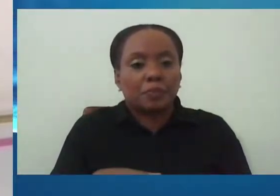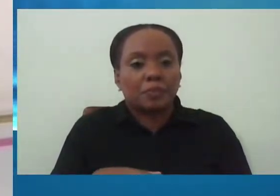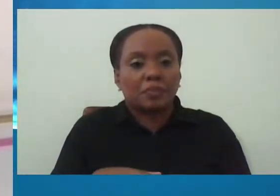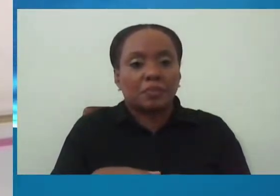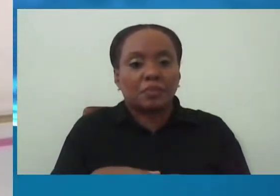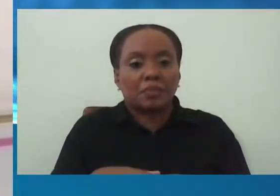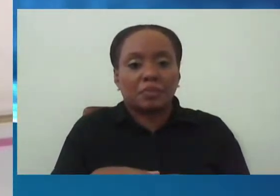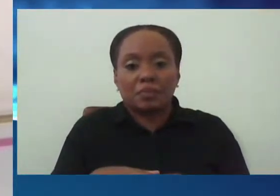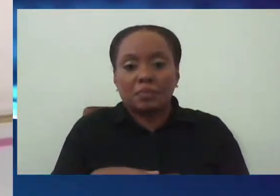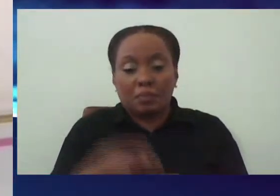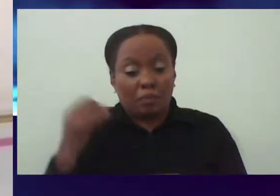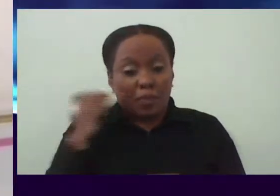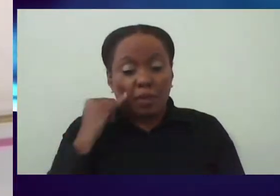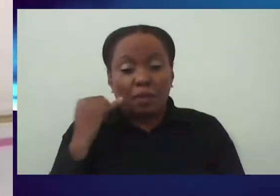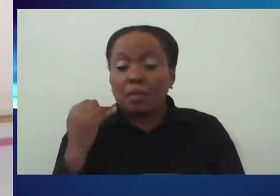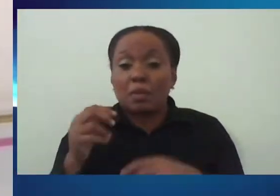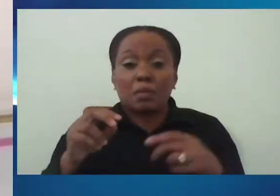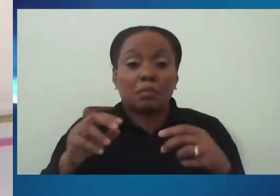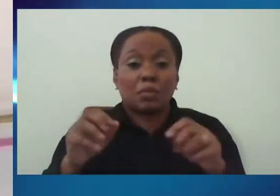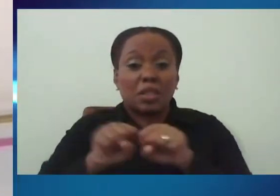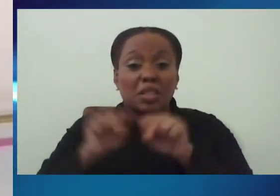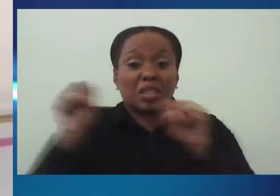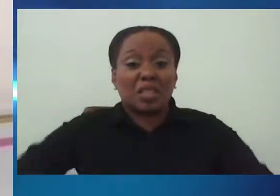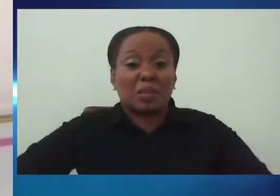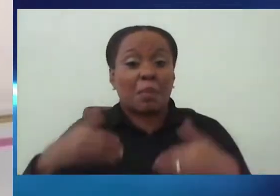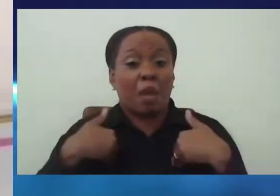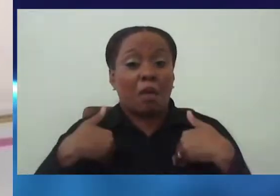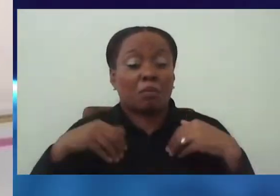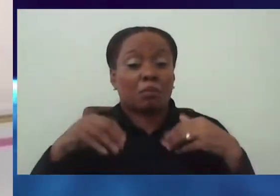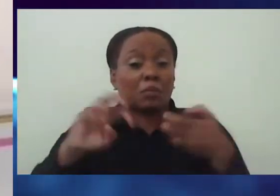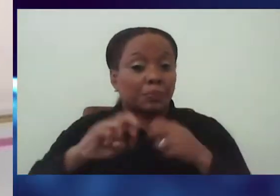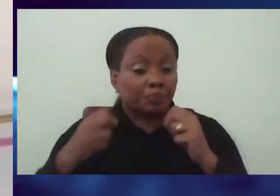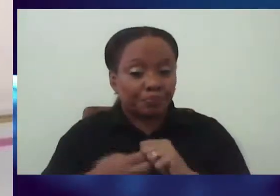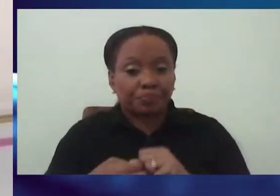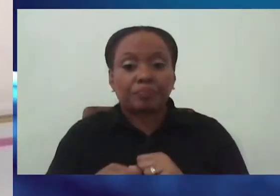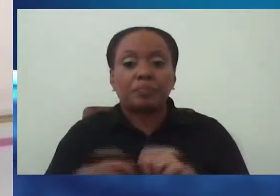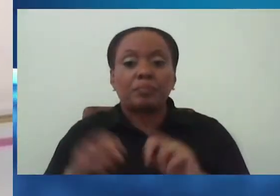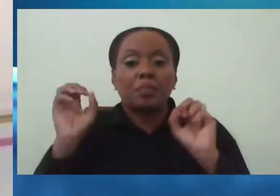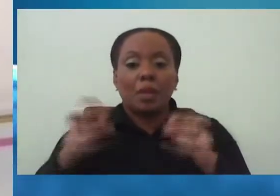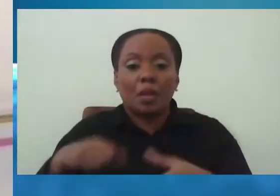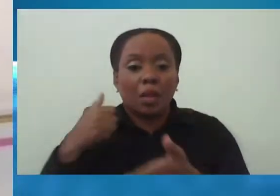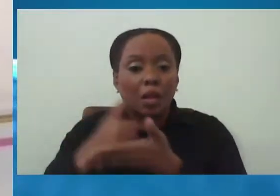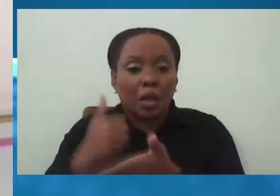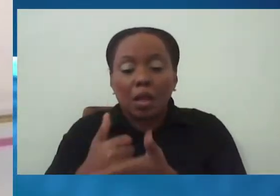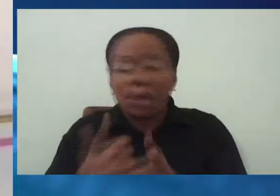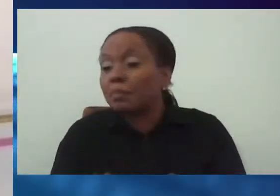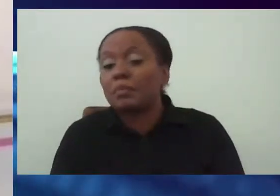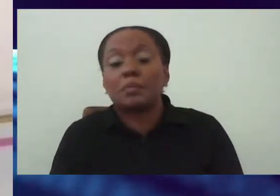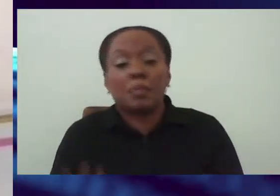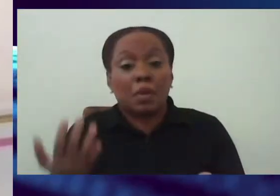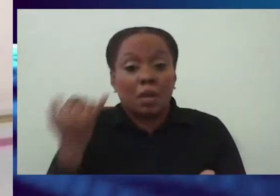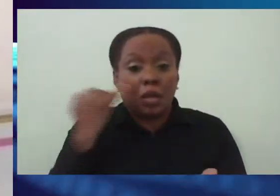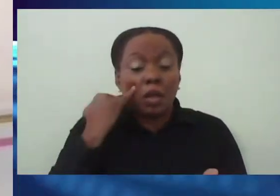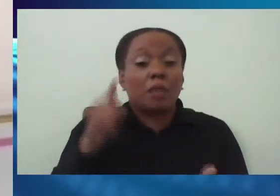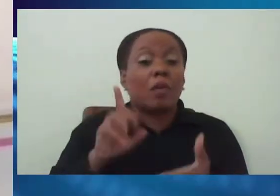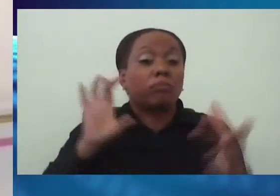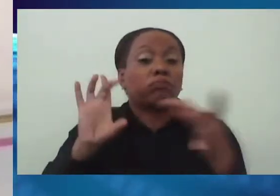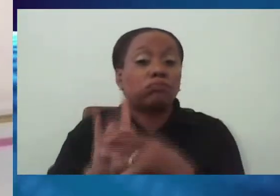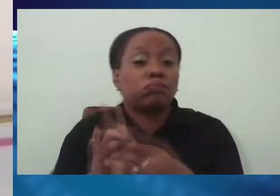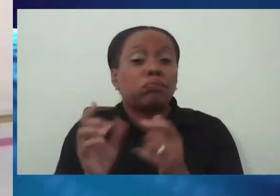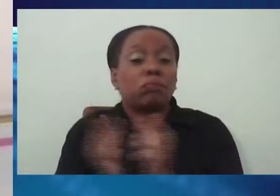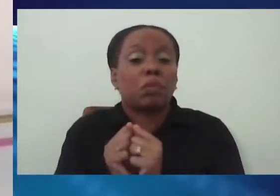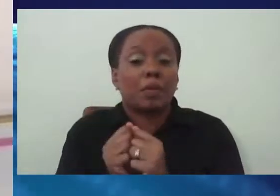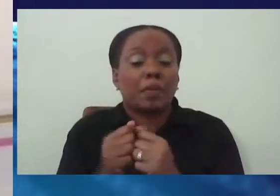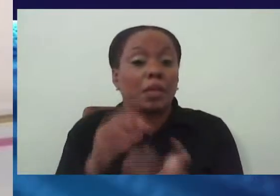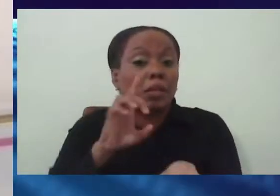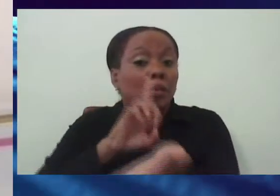or defects in the system, there are systems in place to assist you with monitoring. And if you are also tied to a health professional who can help you and guide